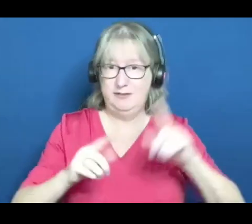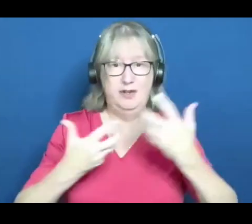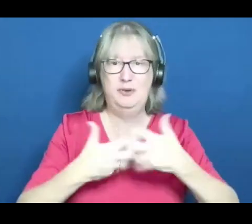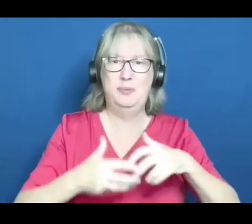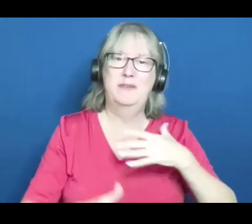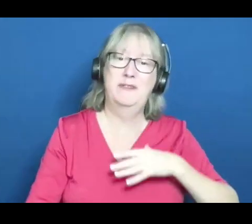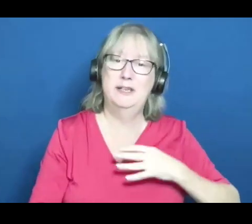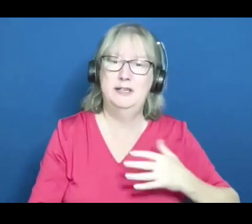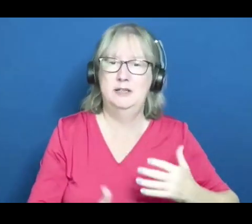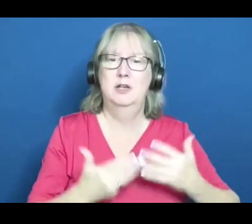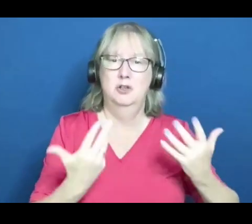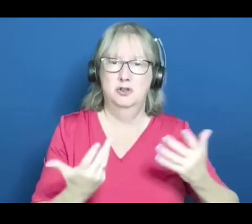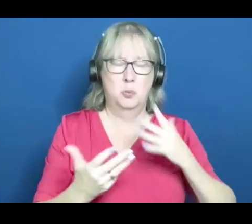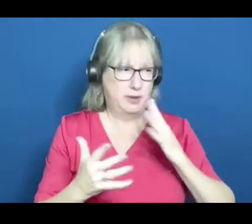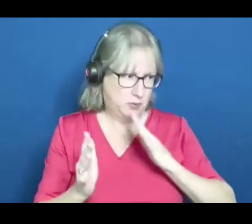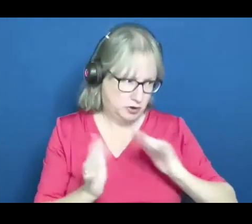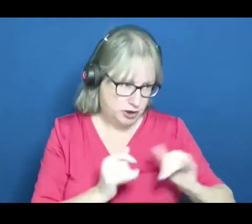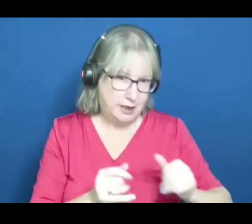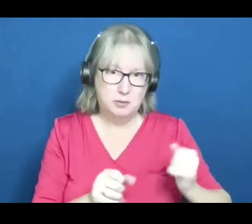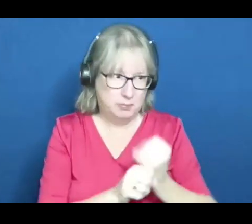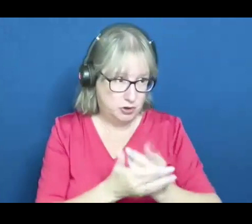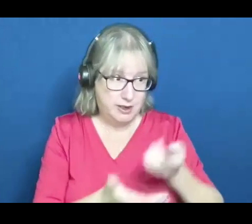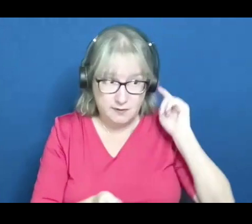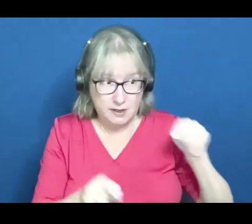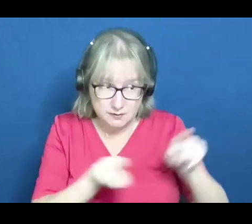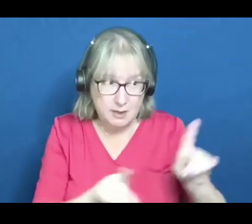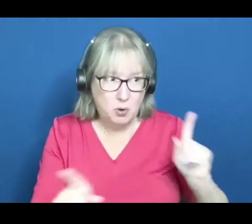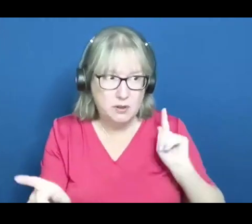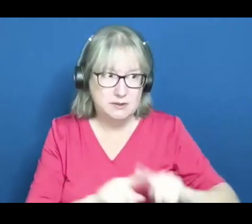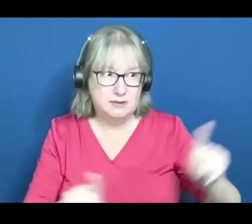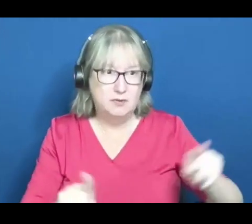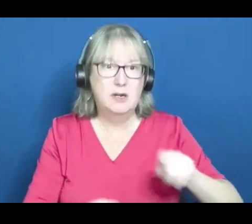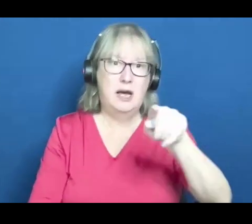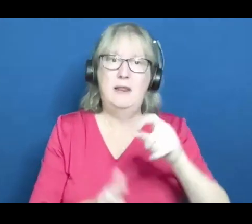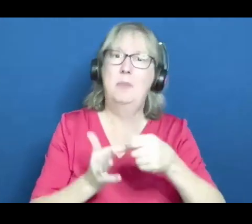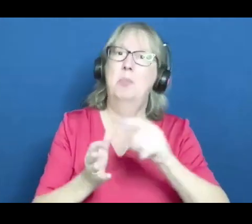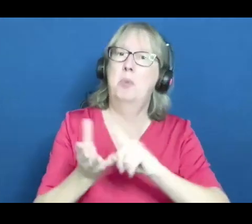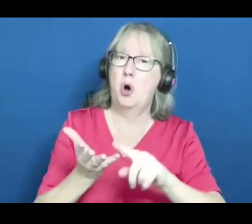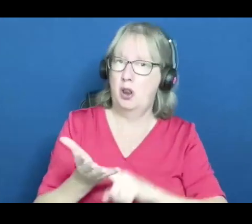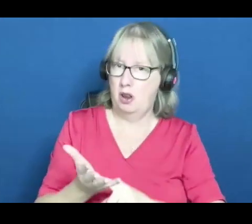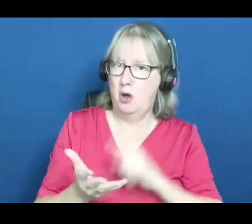required. So we always double check that, and then, like Paul said, they fine tune it after. So yeah.